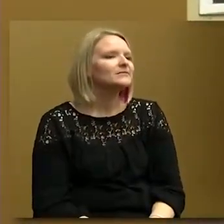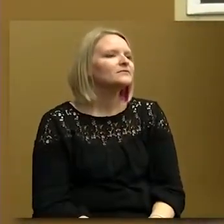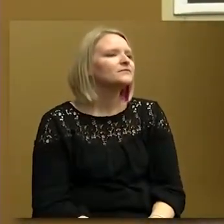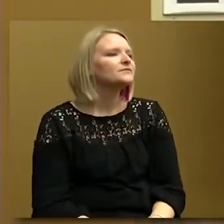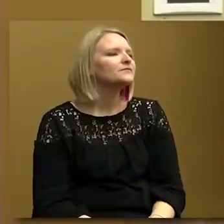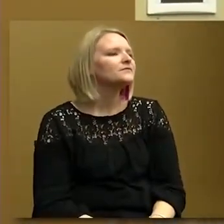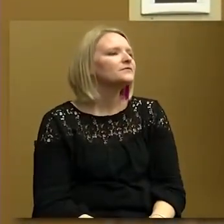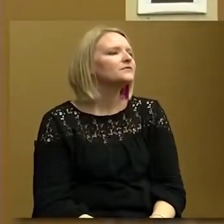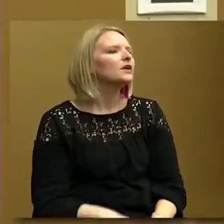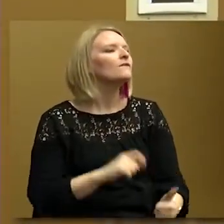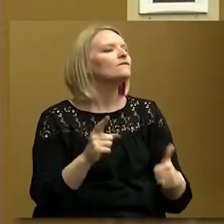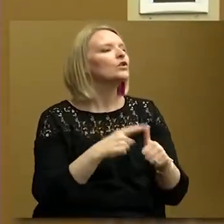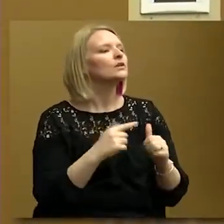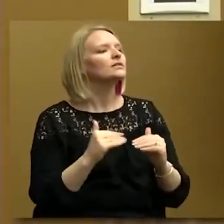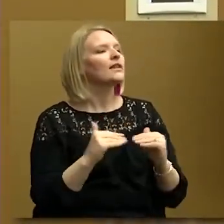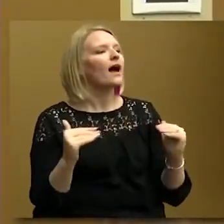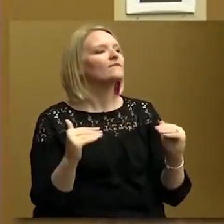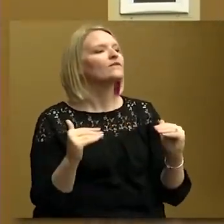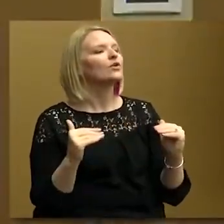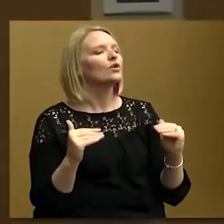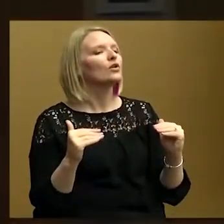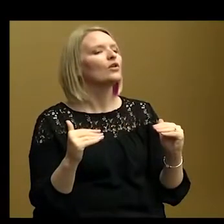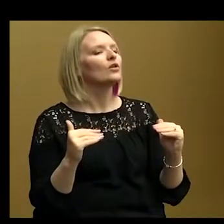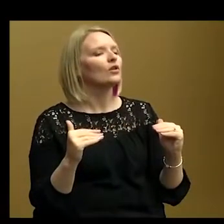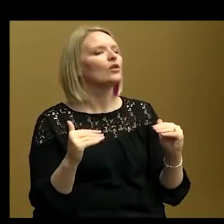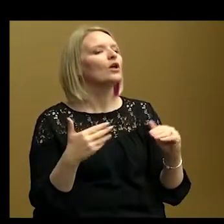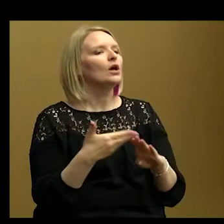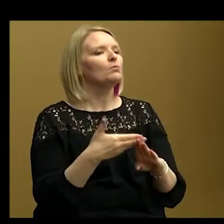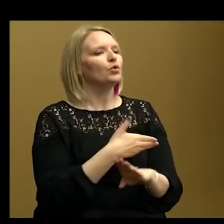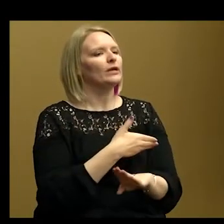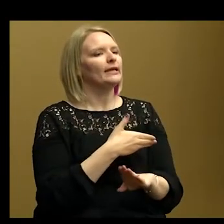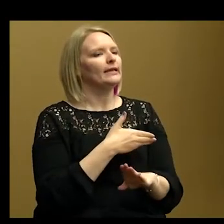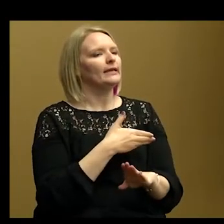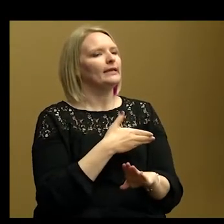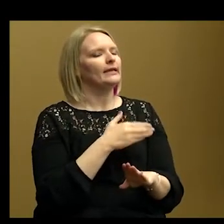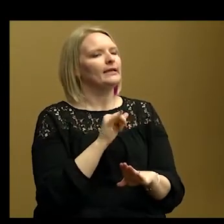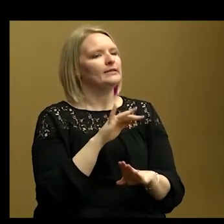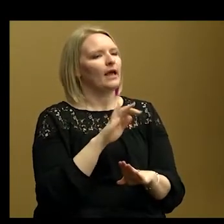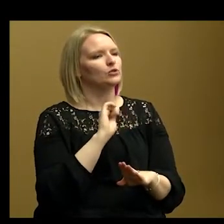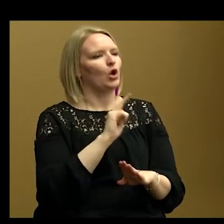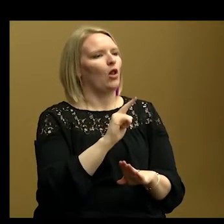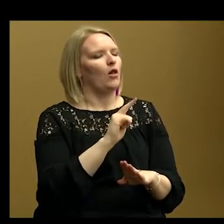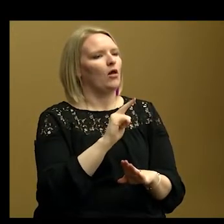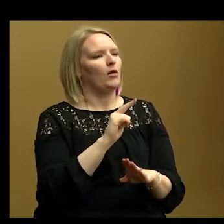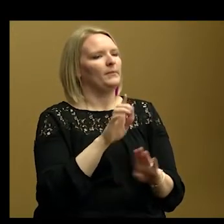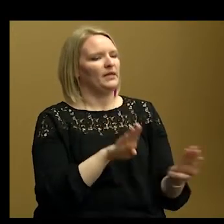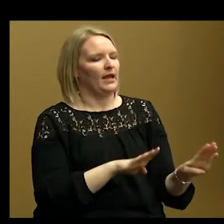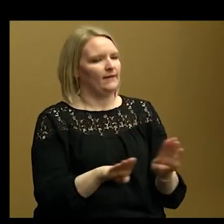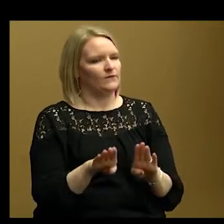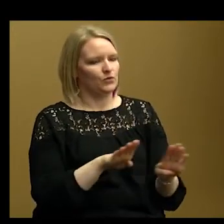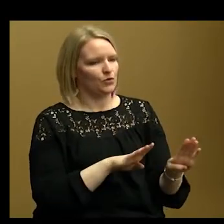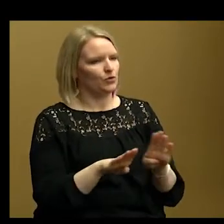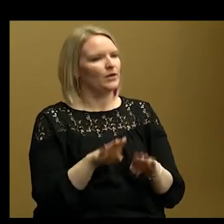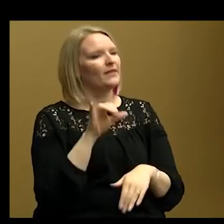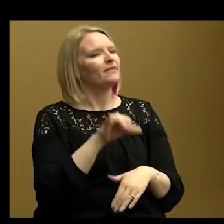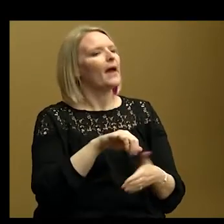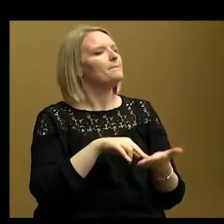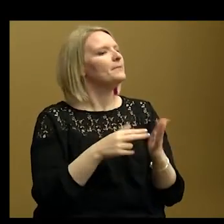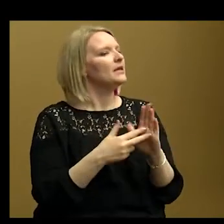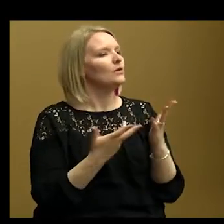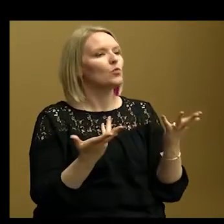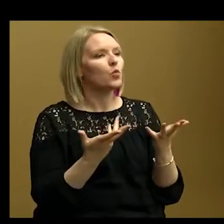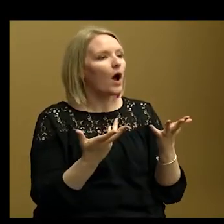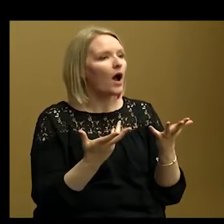first level is pre-intentional behavior. And that's the behavior that's not under